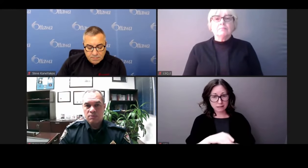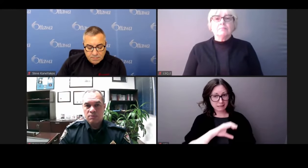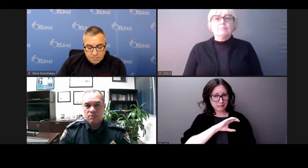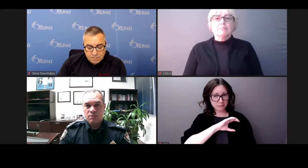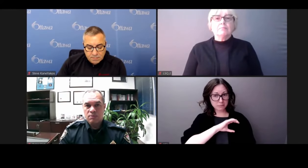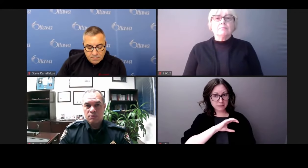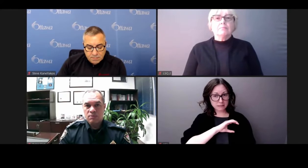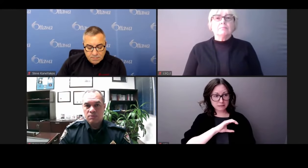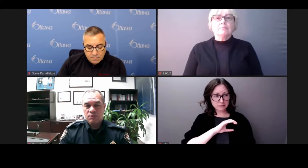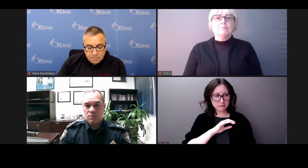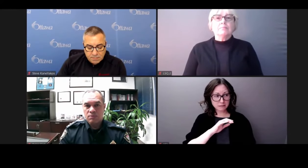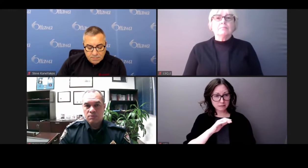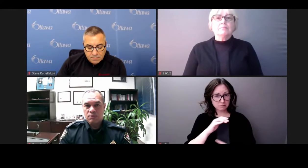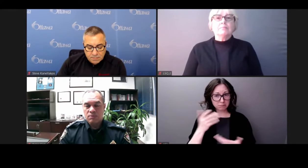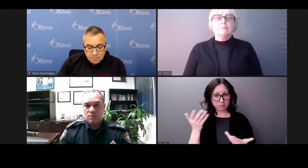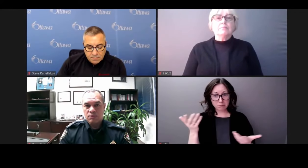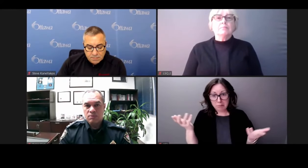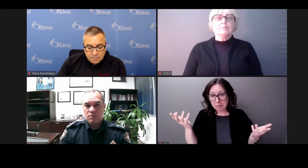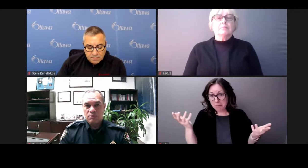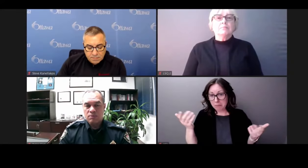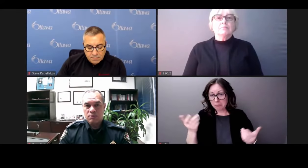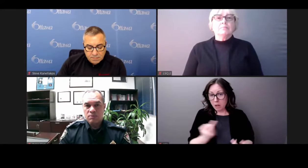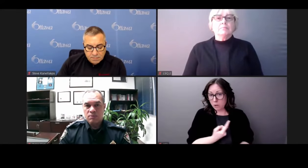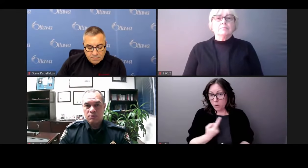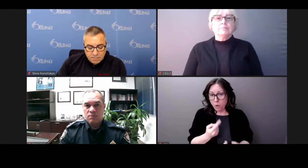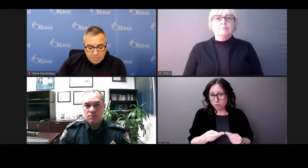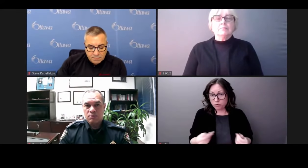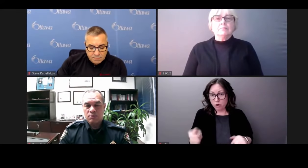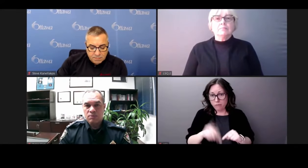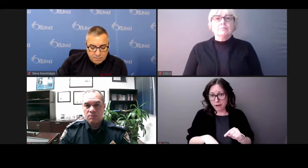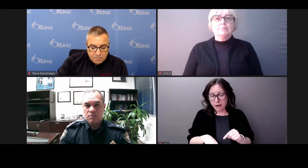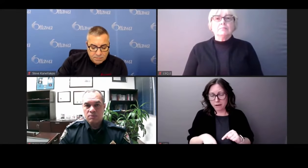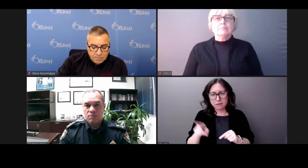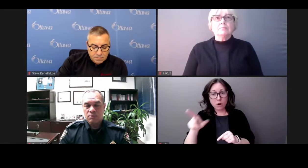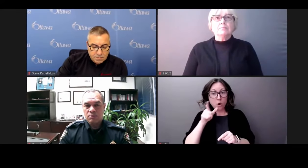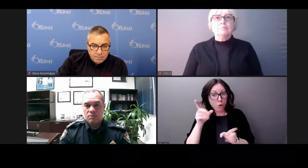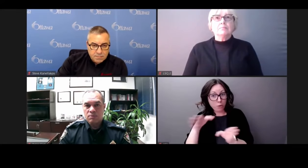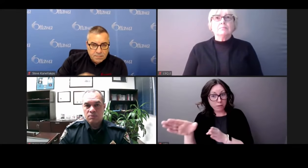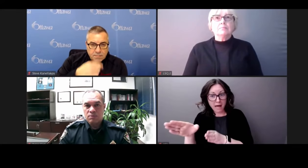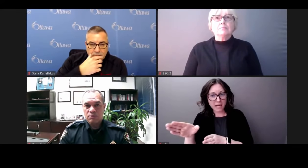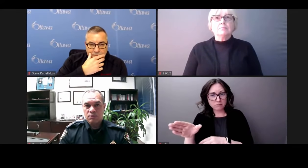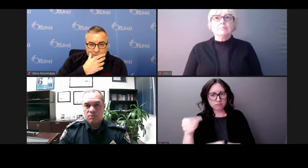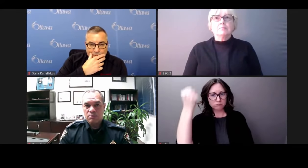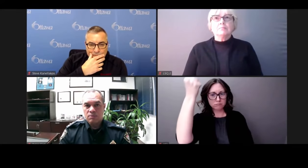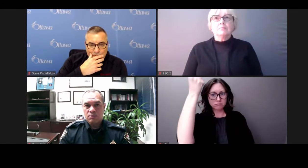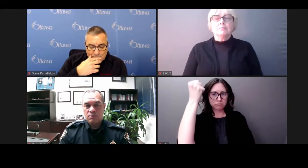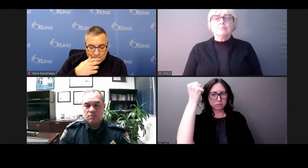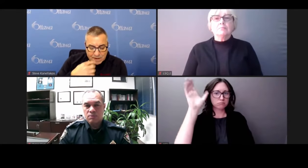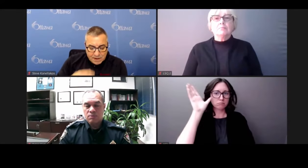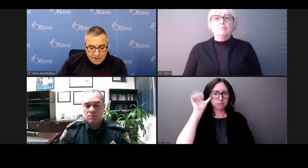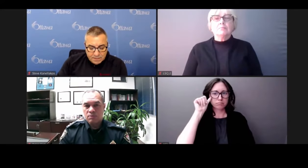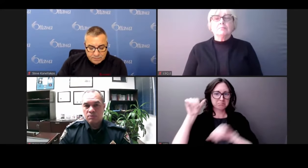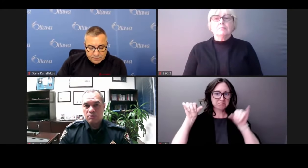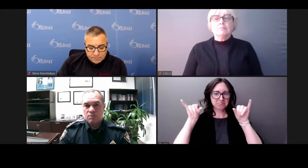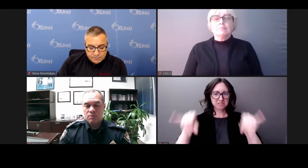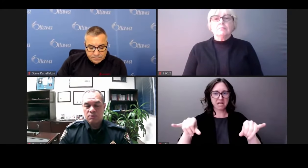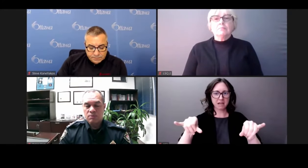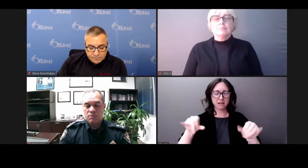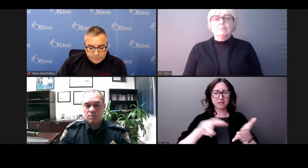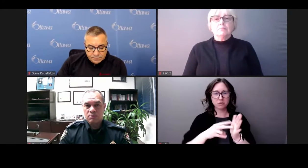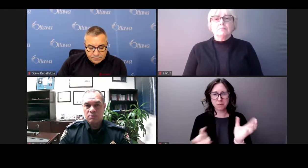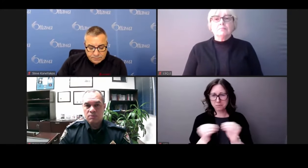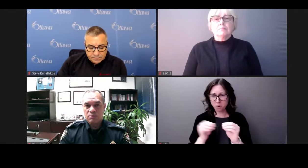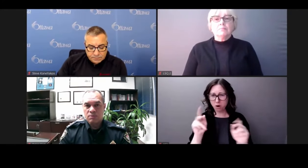like you can't solve it alone. The organizers themselves are saying they're not going anywhere. We're expecting this huge re-influx of people.